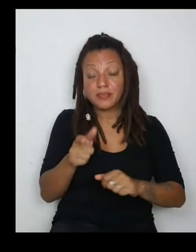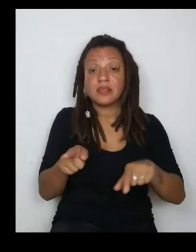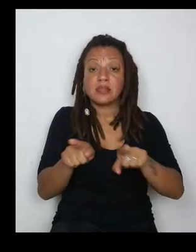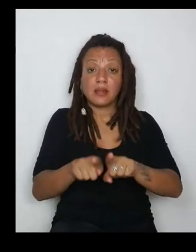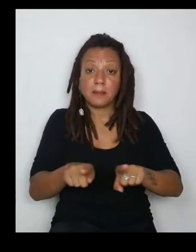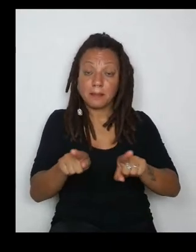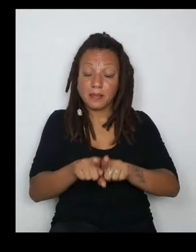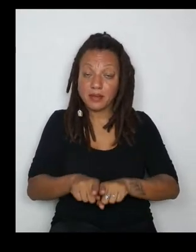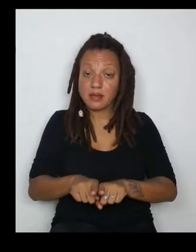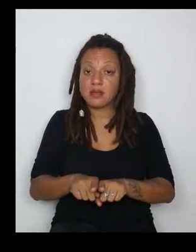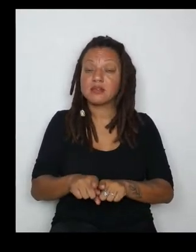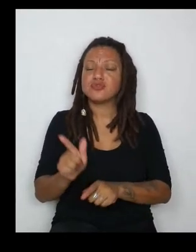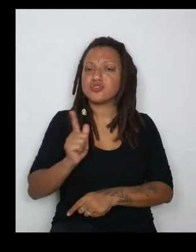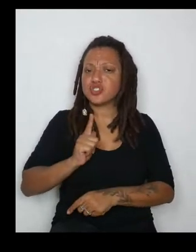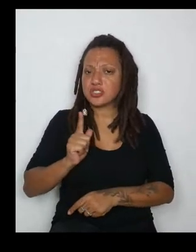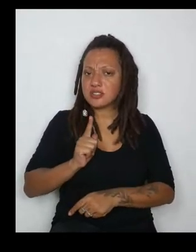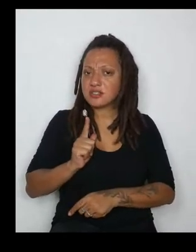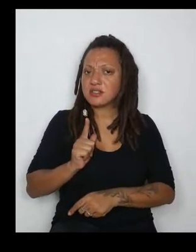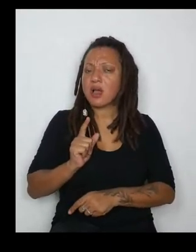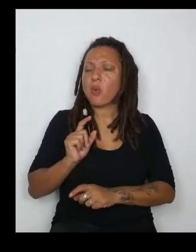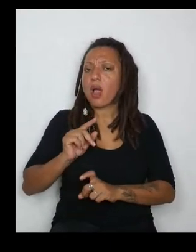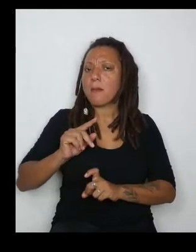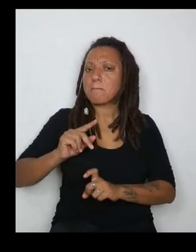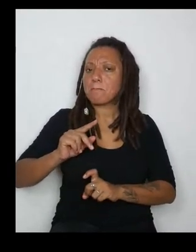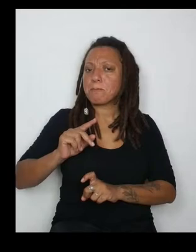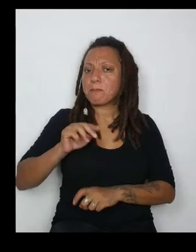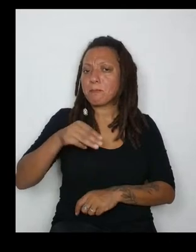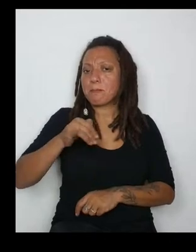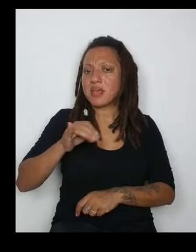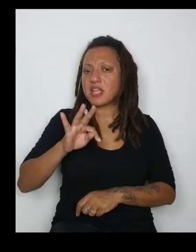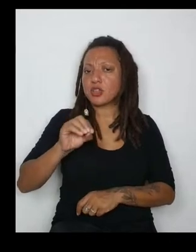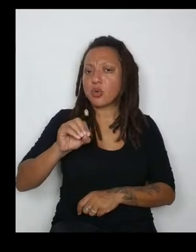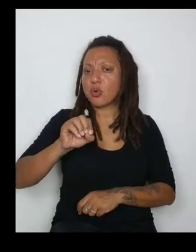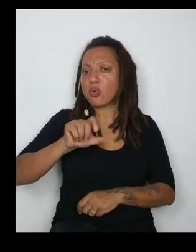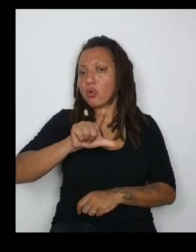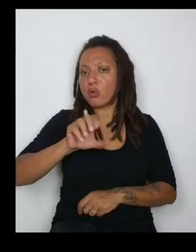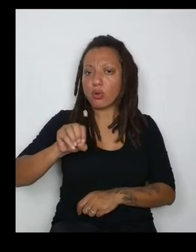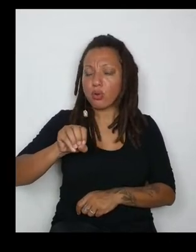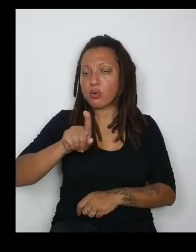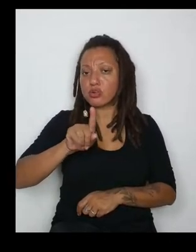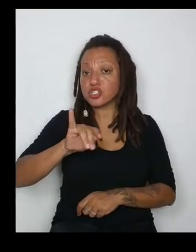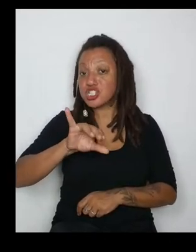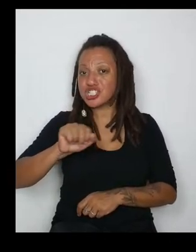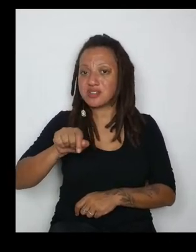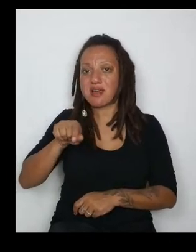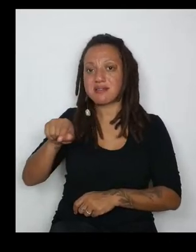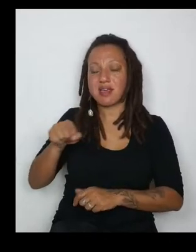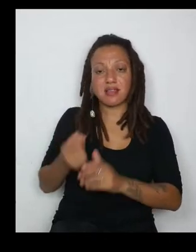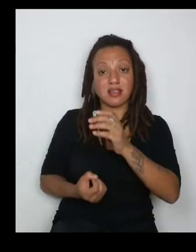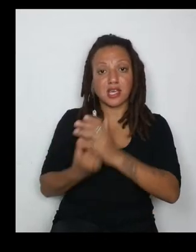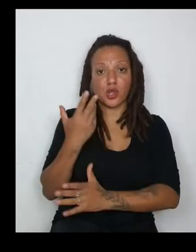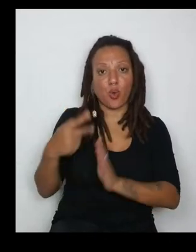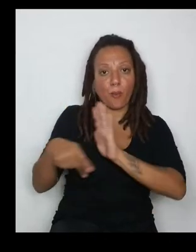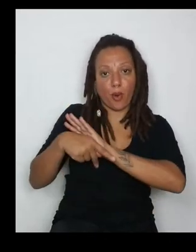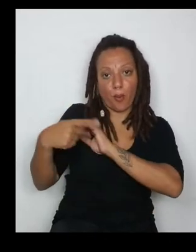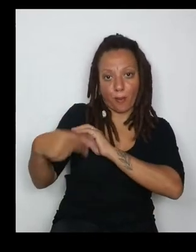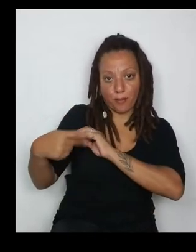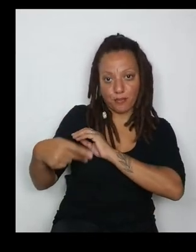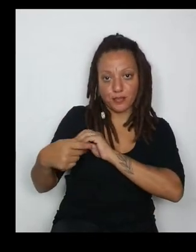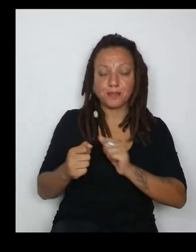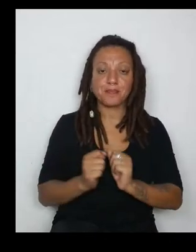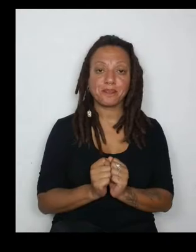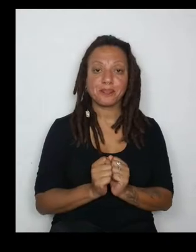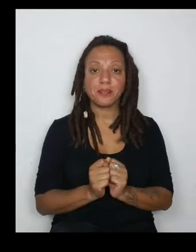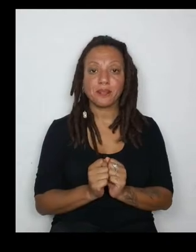mythology he's is making up about himself but basically this is a paris this is a this is a fantasy that that